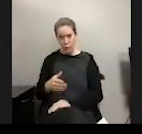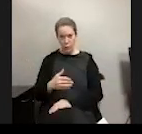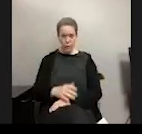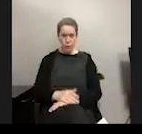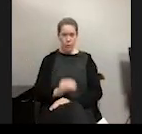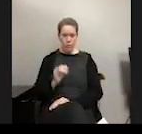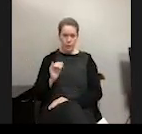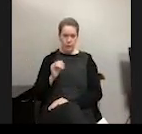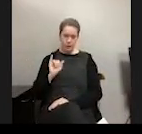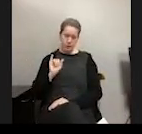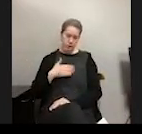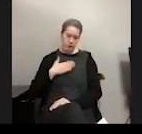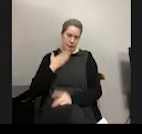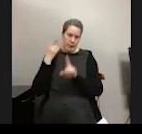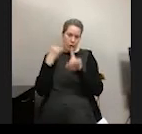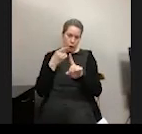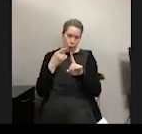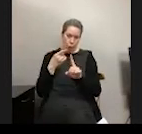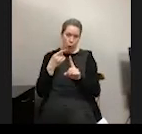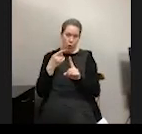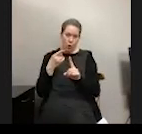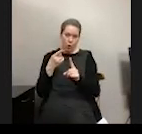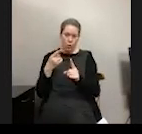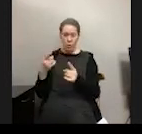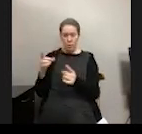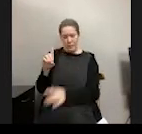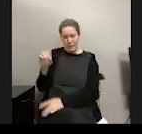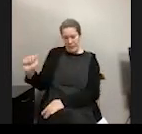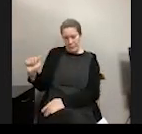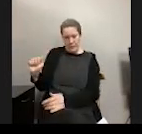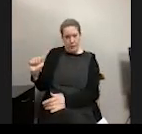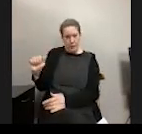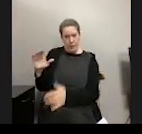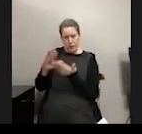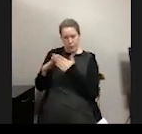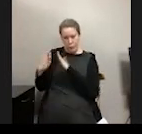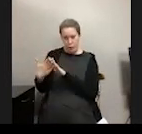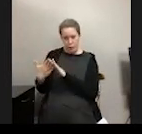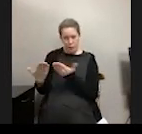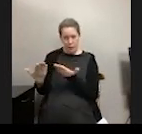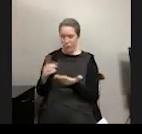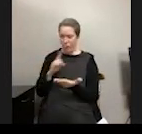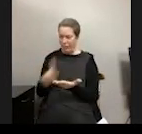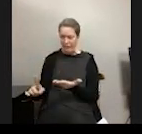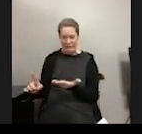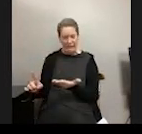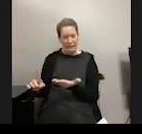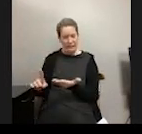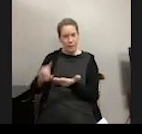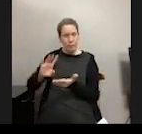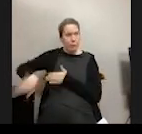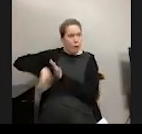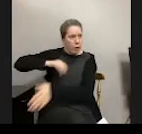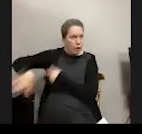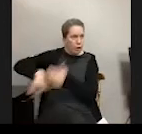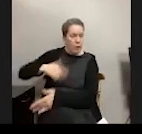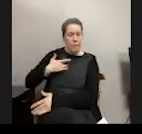really have a community that's really underserviced, have a little bit of magic that we're gonna drive near them somewhere and they can